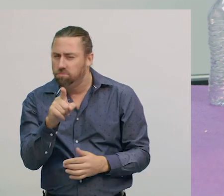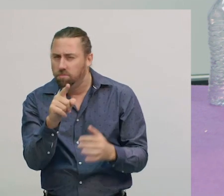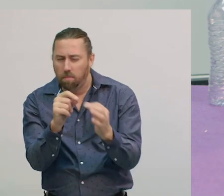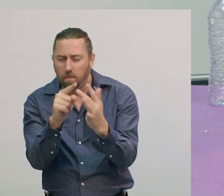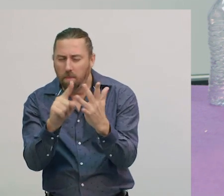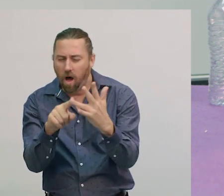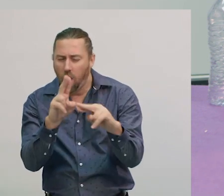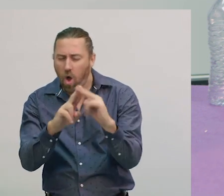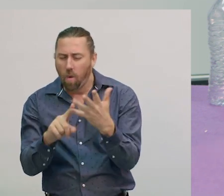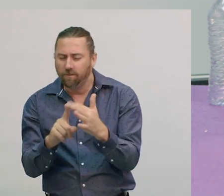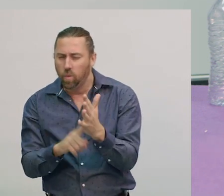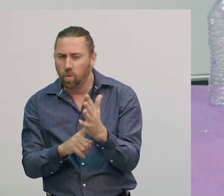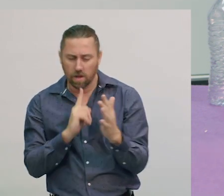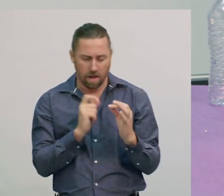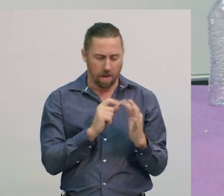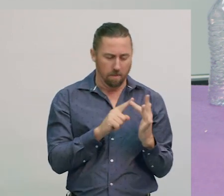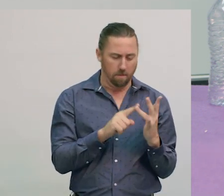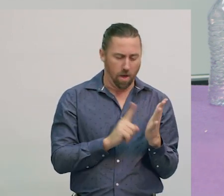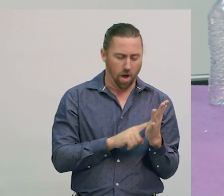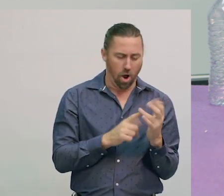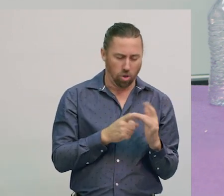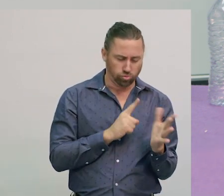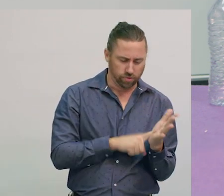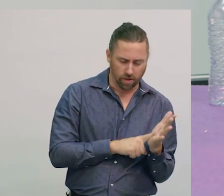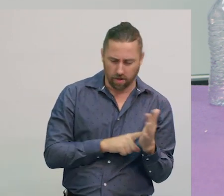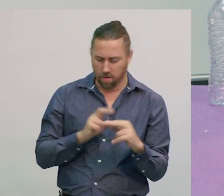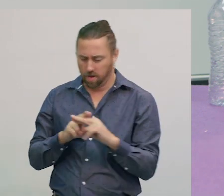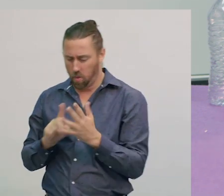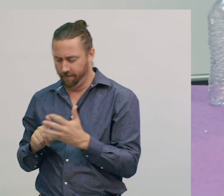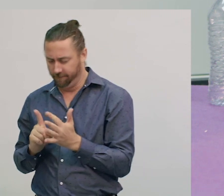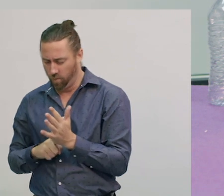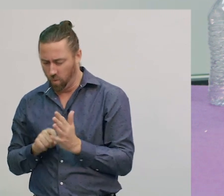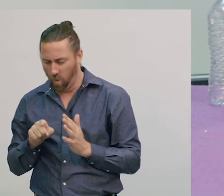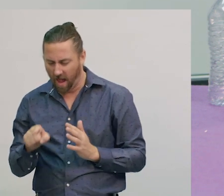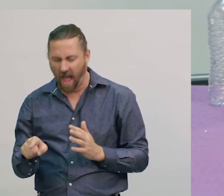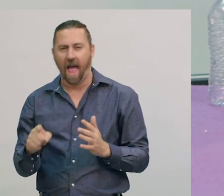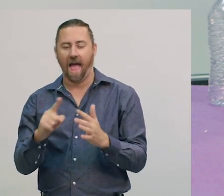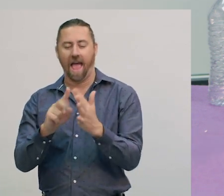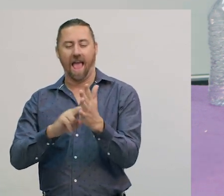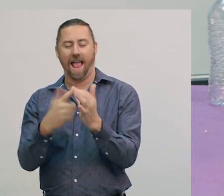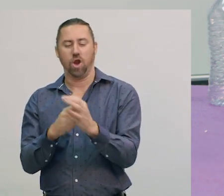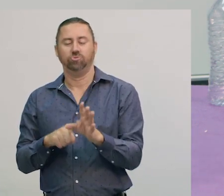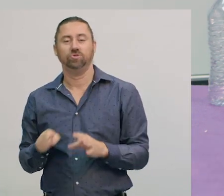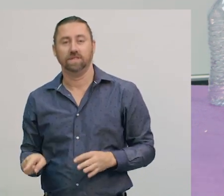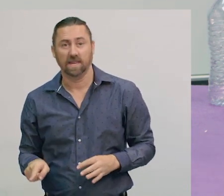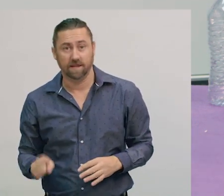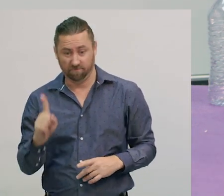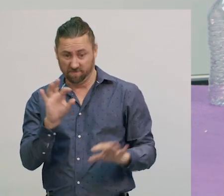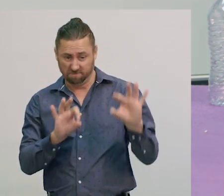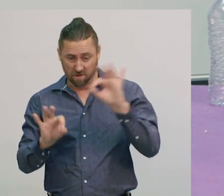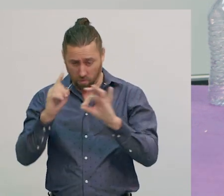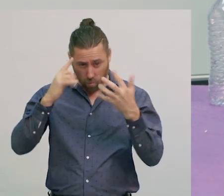are? Well, bio means biological, and fuel is a liquid energy source. In fact, scientists